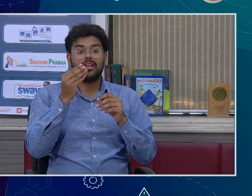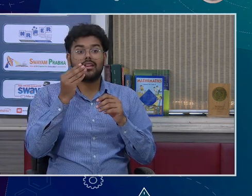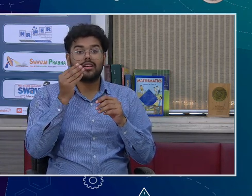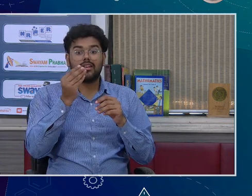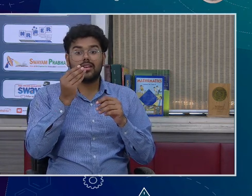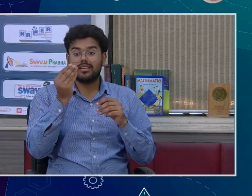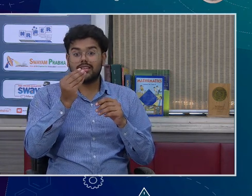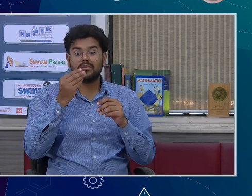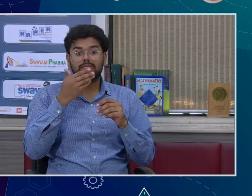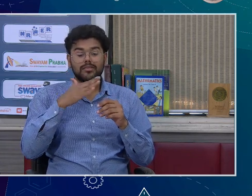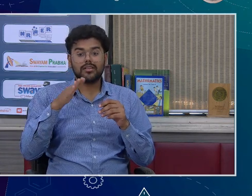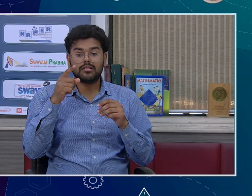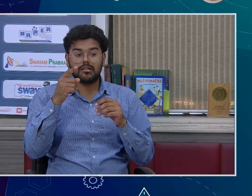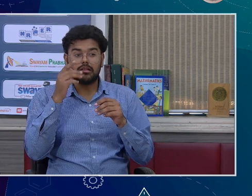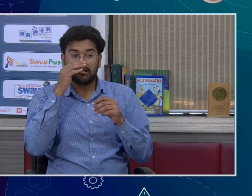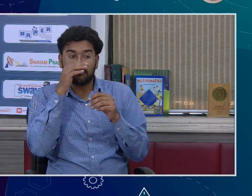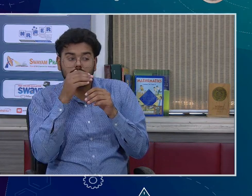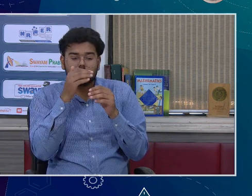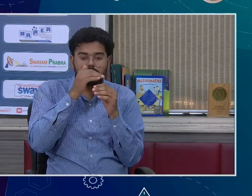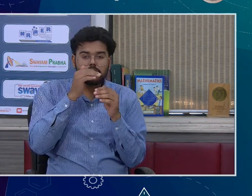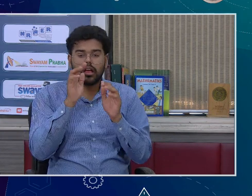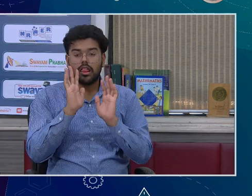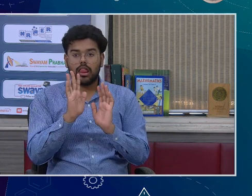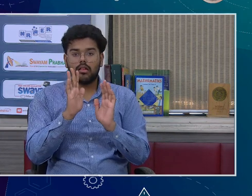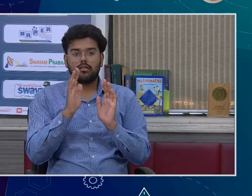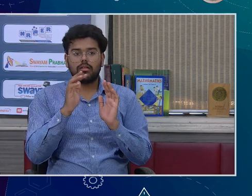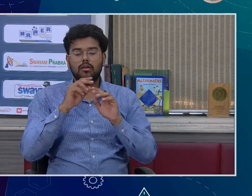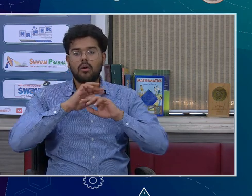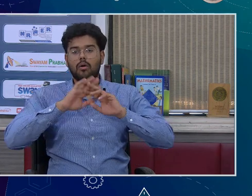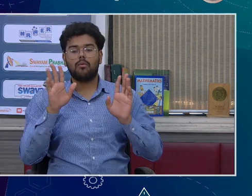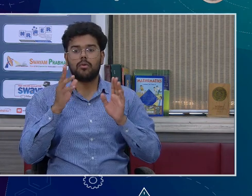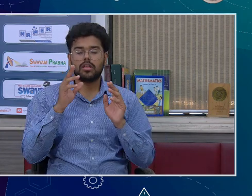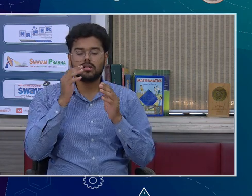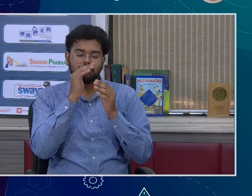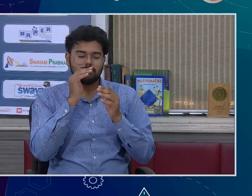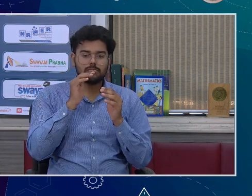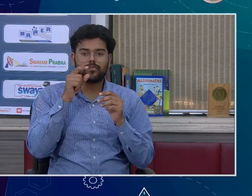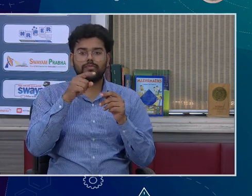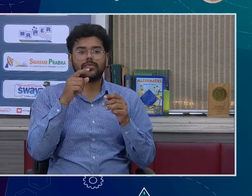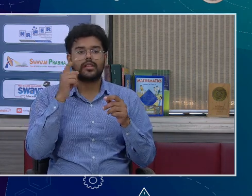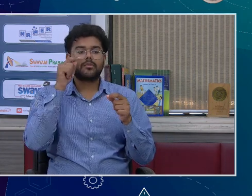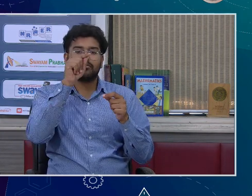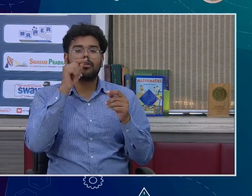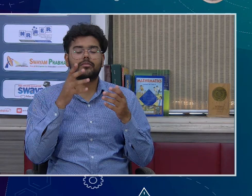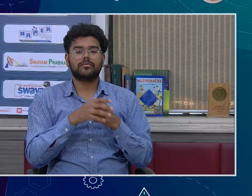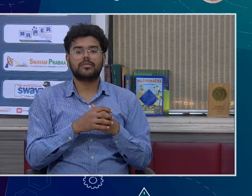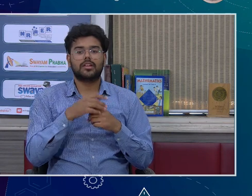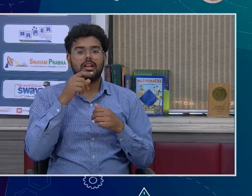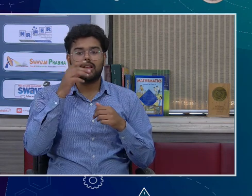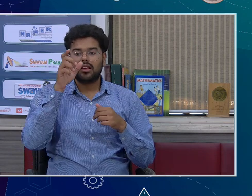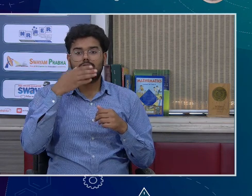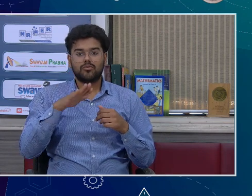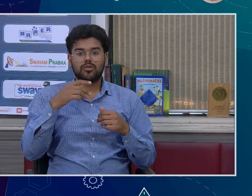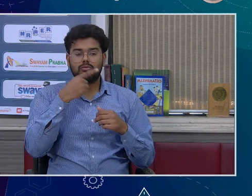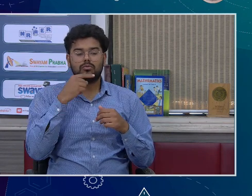also. Now I'll be coming on to the activity relating it to the point. So the jo bachcha bilkul bolta nahi hai